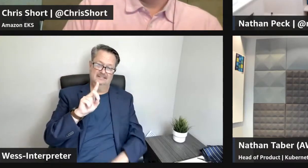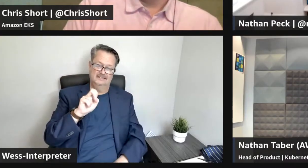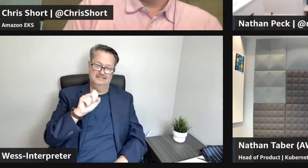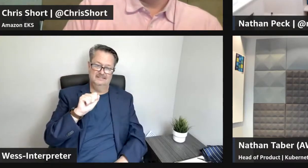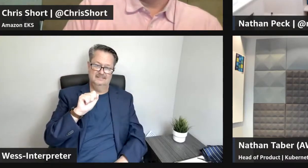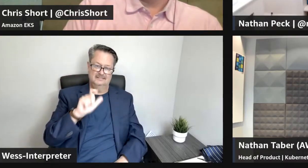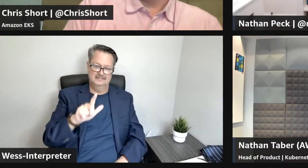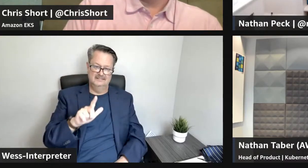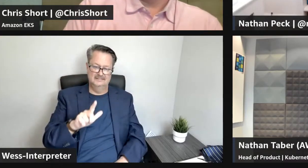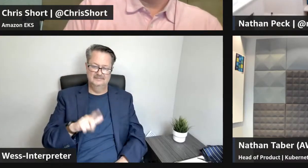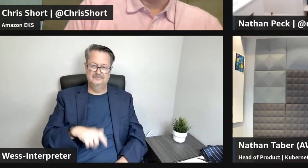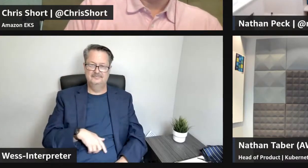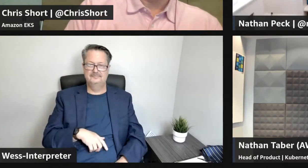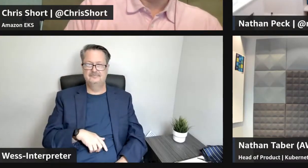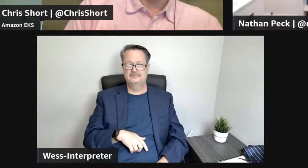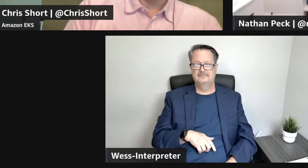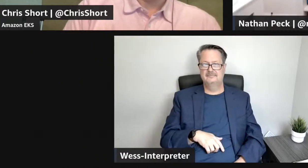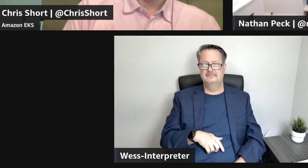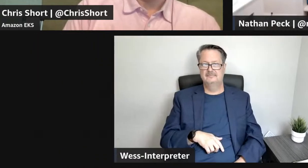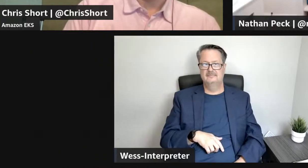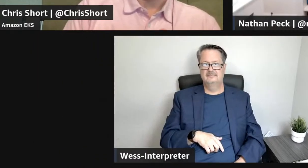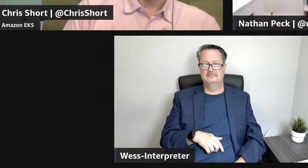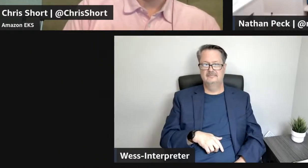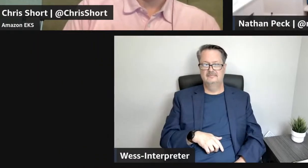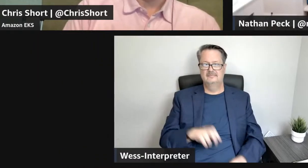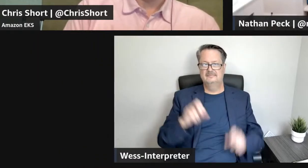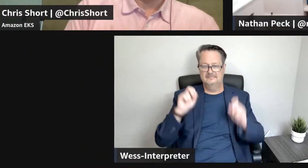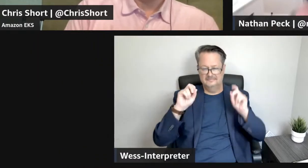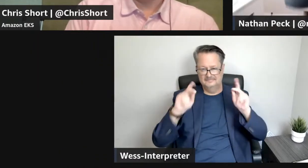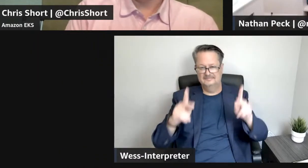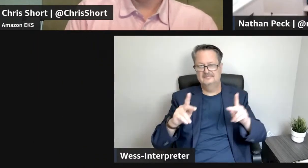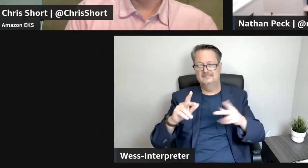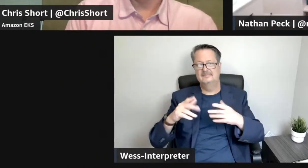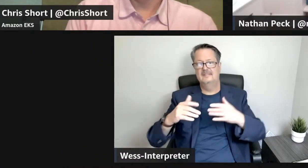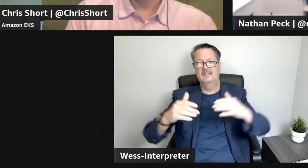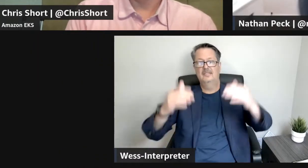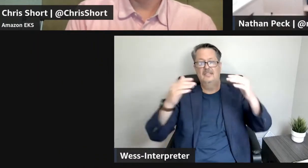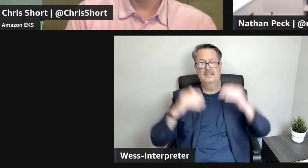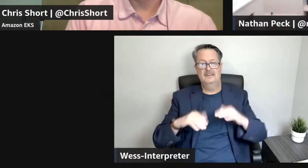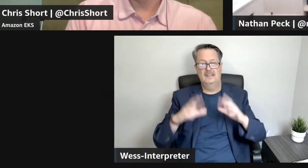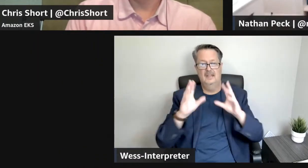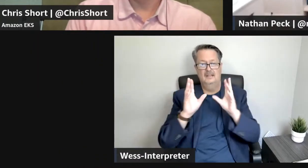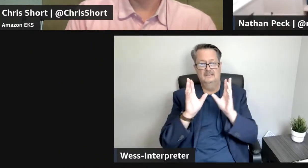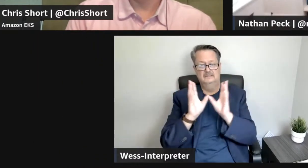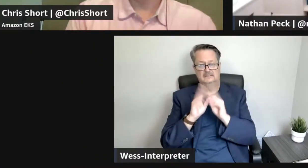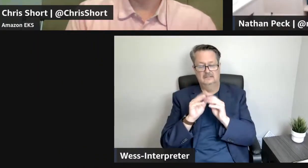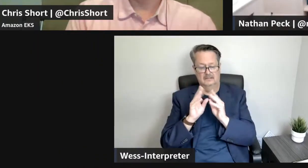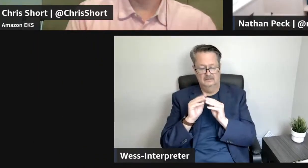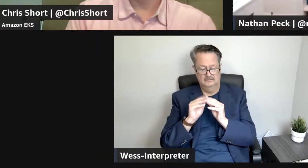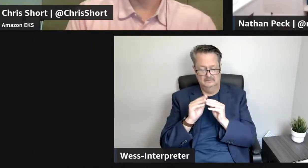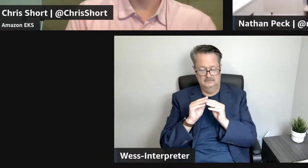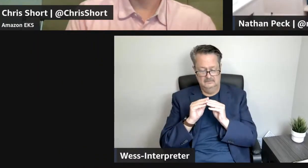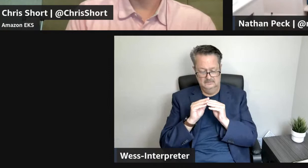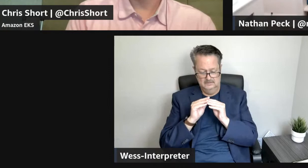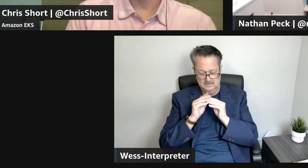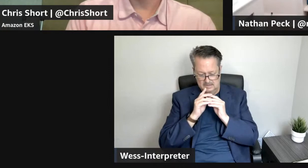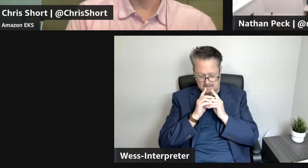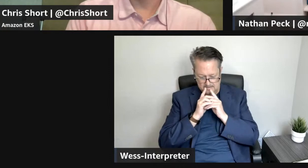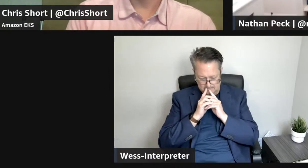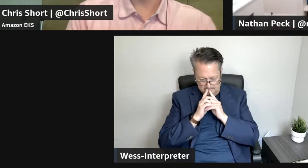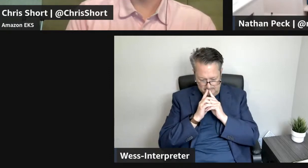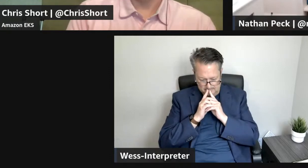Yeah, we're all right. About that. So our next session is going to be about let's see, what was it?